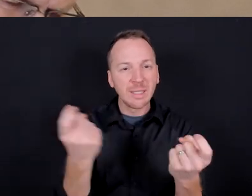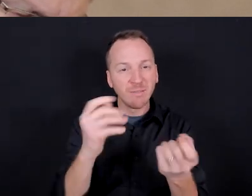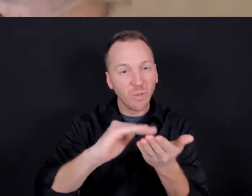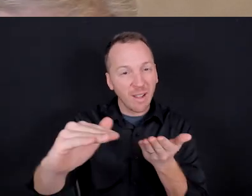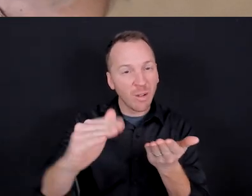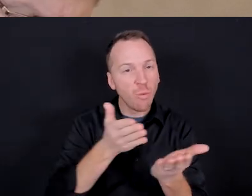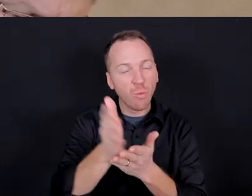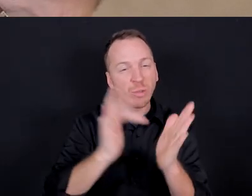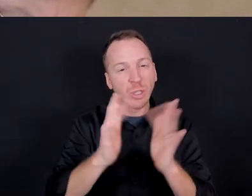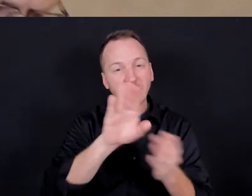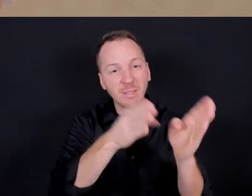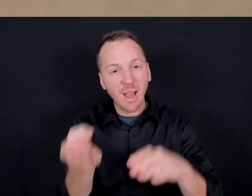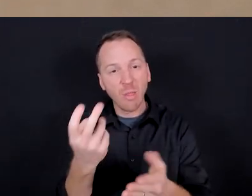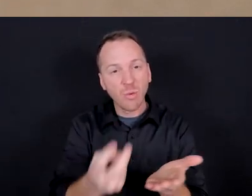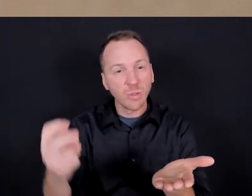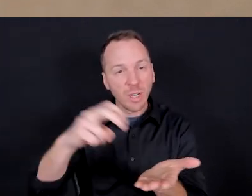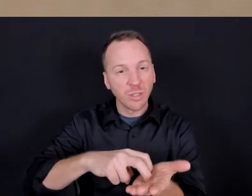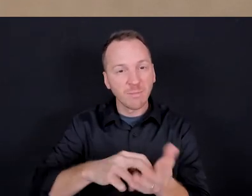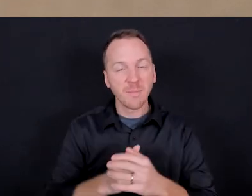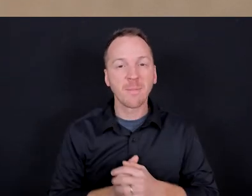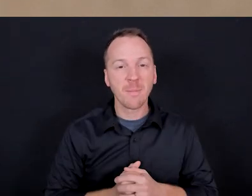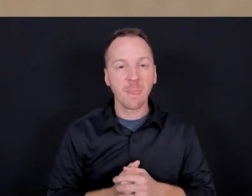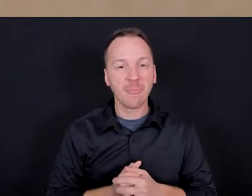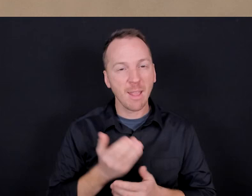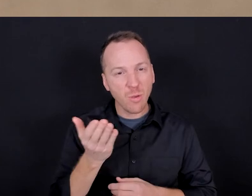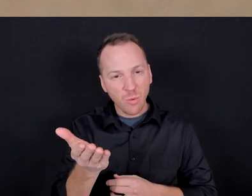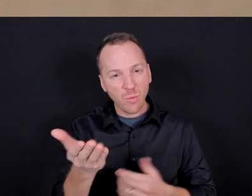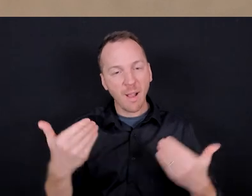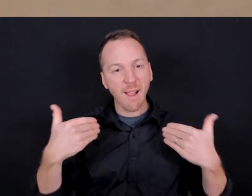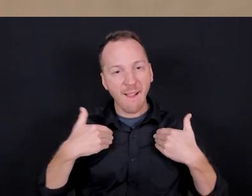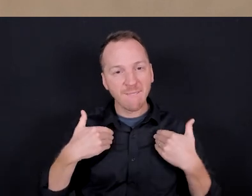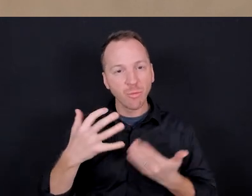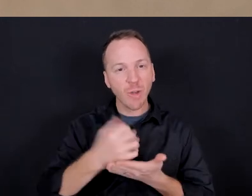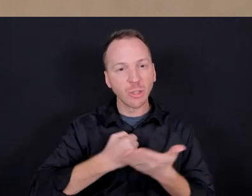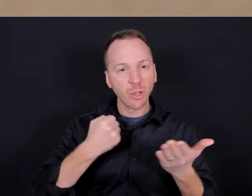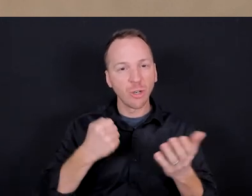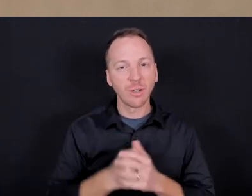sake of Jesus' death and resurrection. You have treasure.